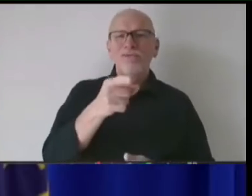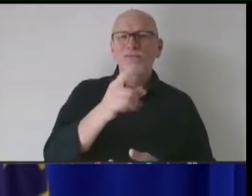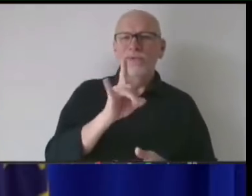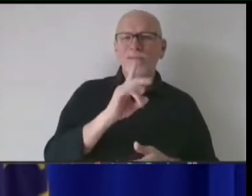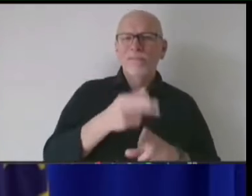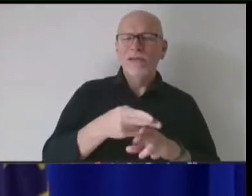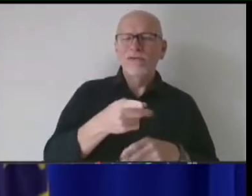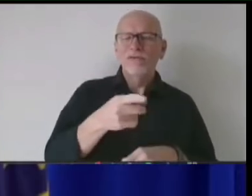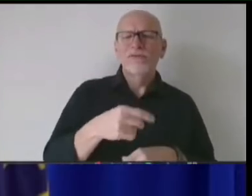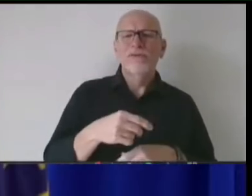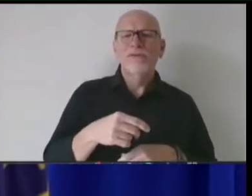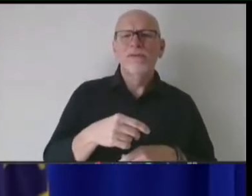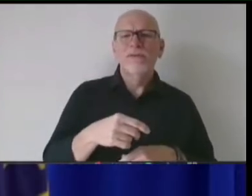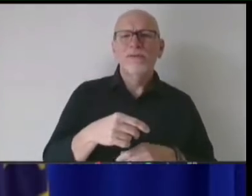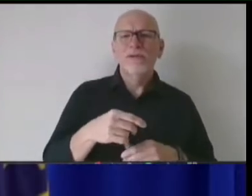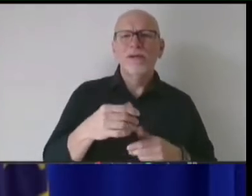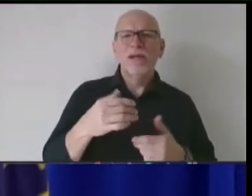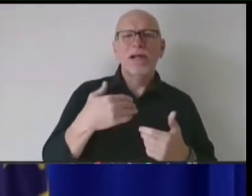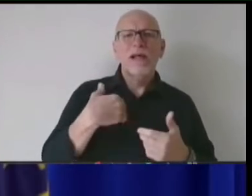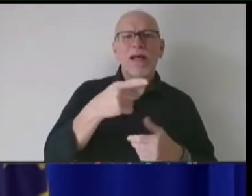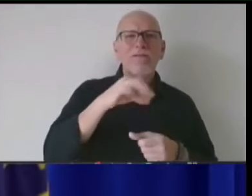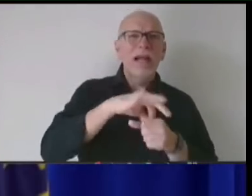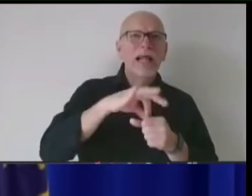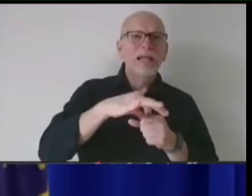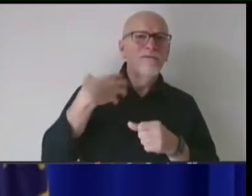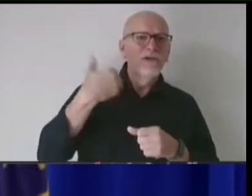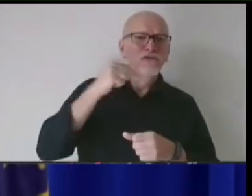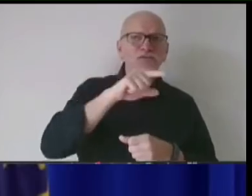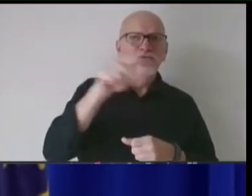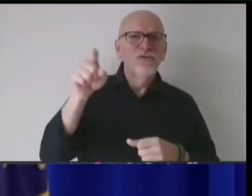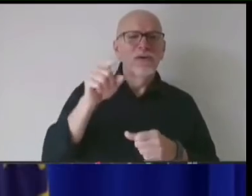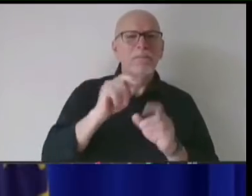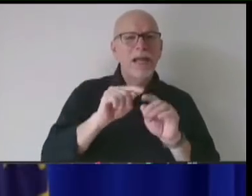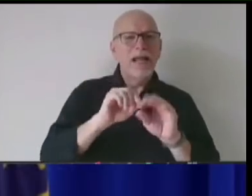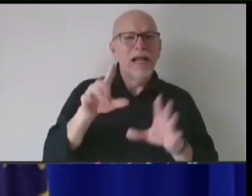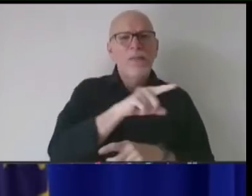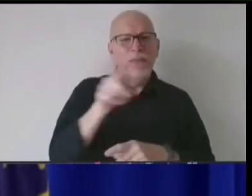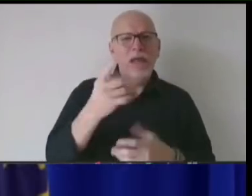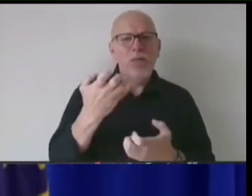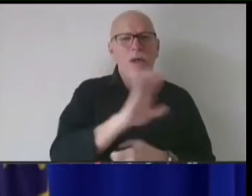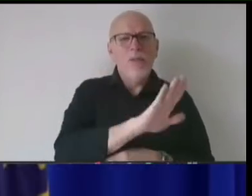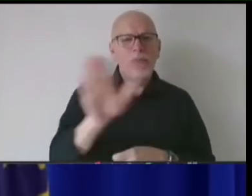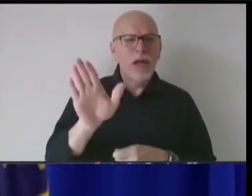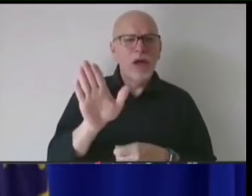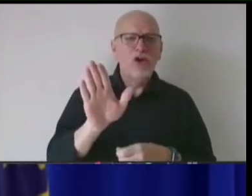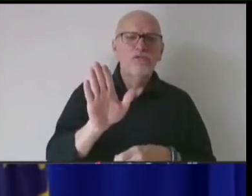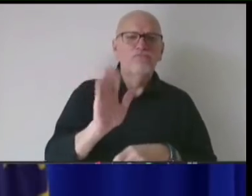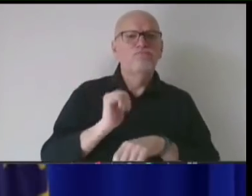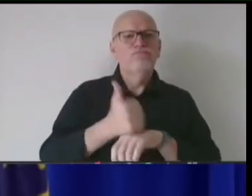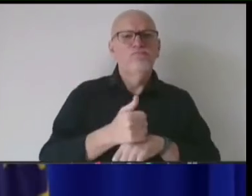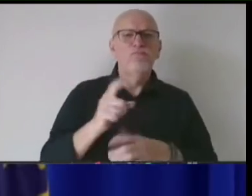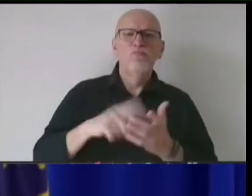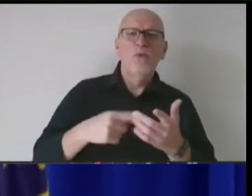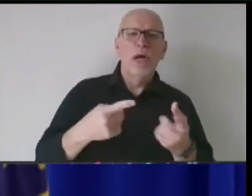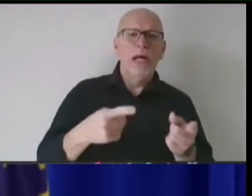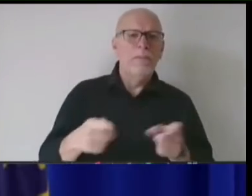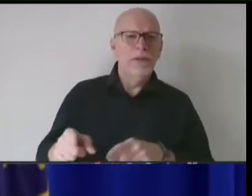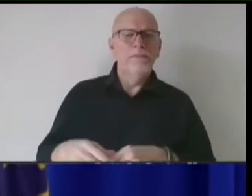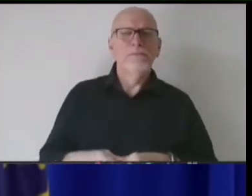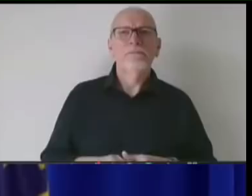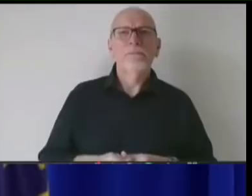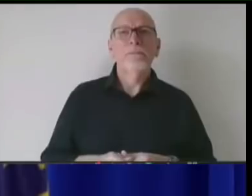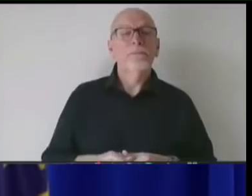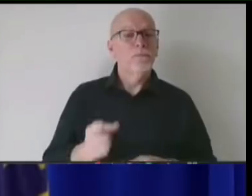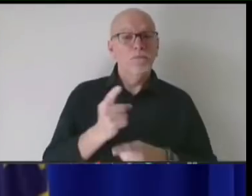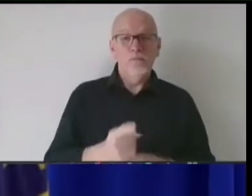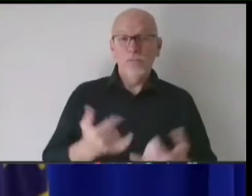to having elected officials made it clear they want to have their say in what's going on. At this